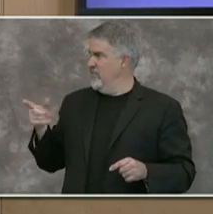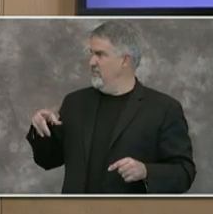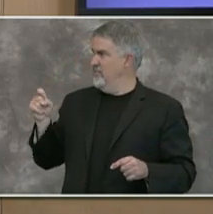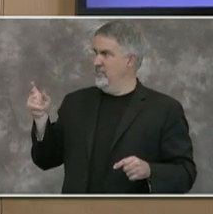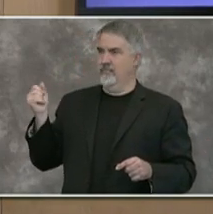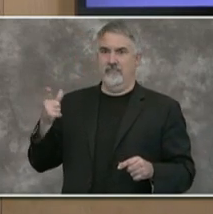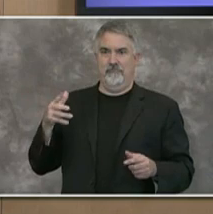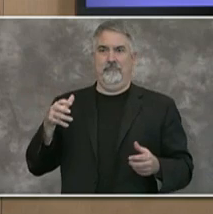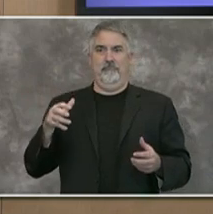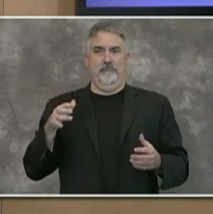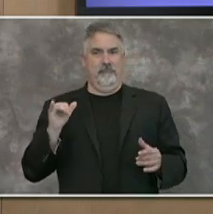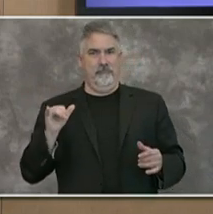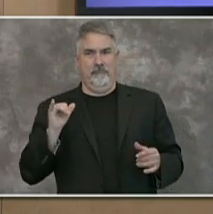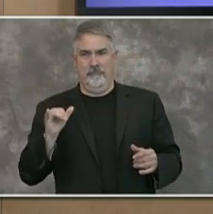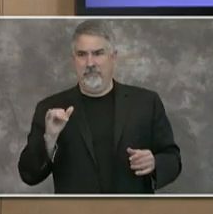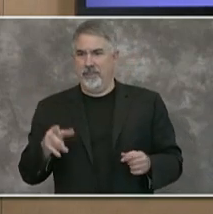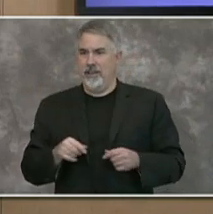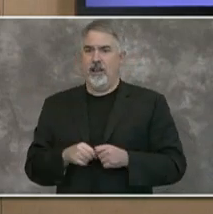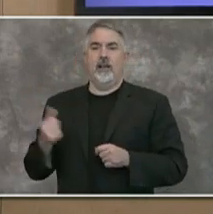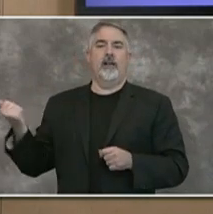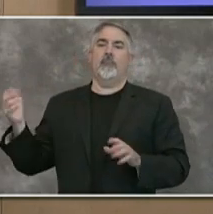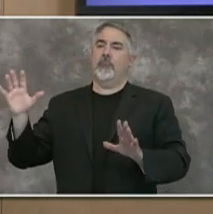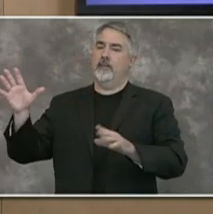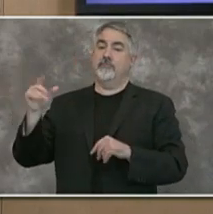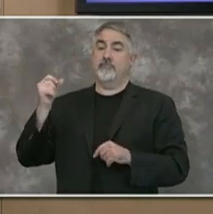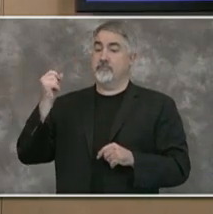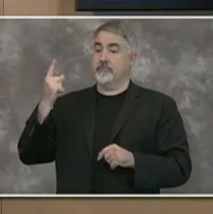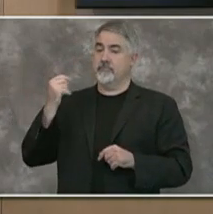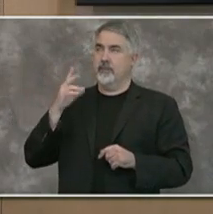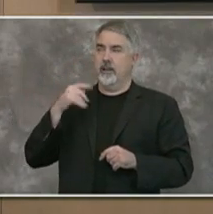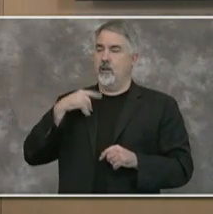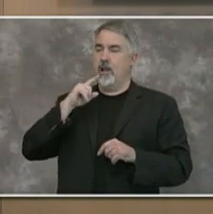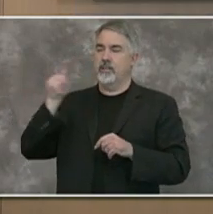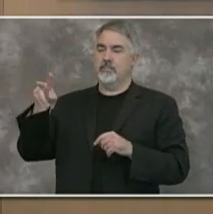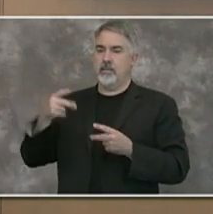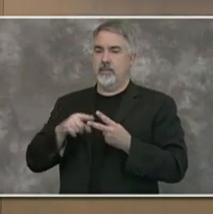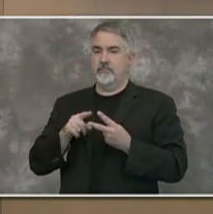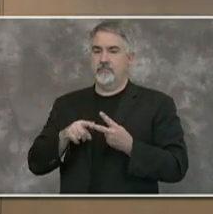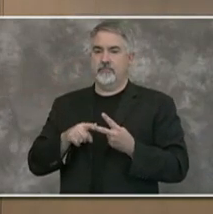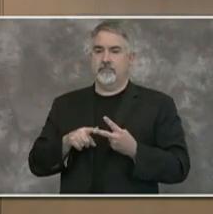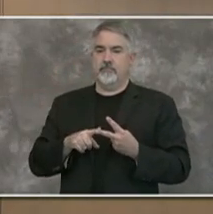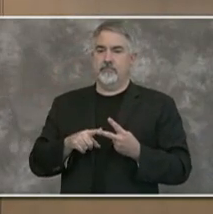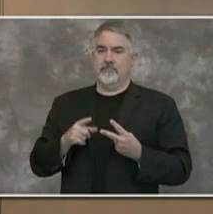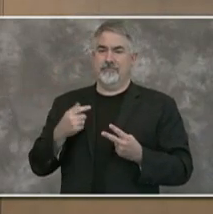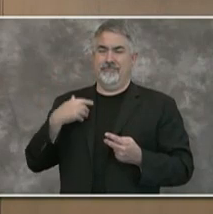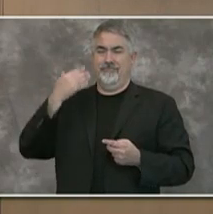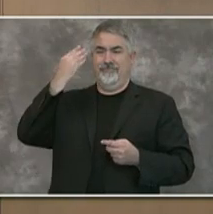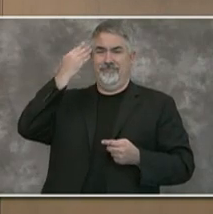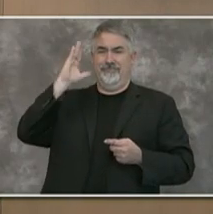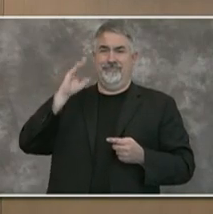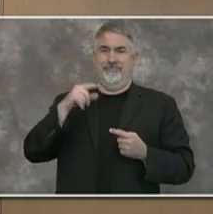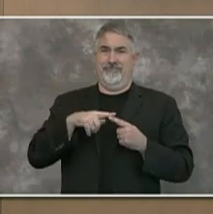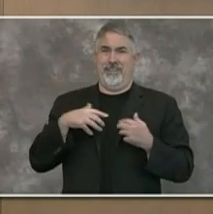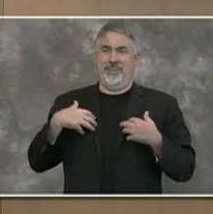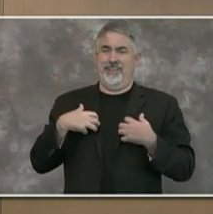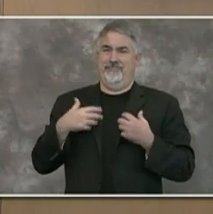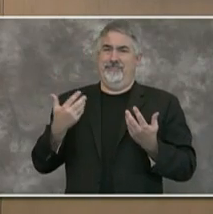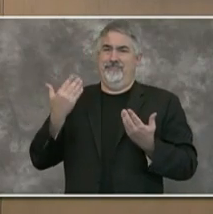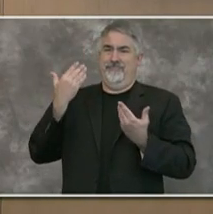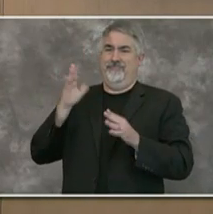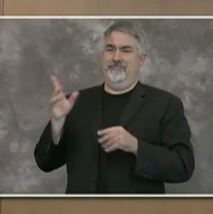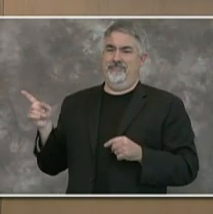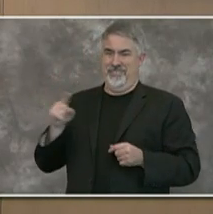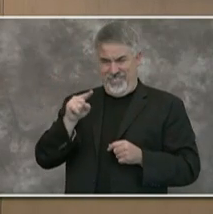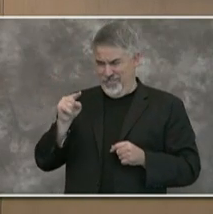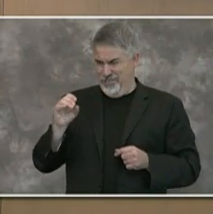So I'll start with the second part of that question. I'm not aware of any situation of animals that are at the zoo testing